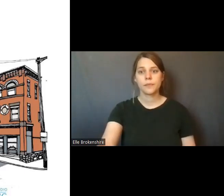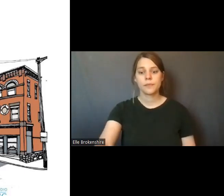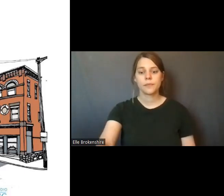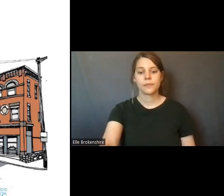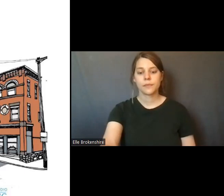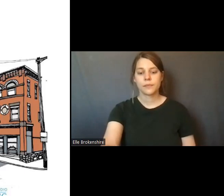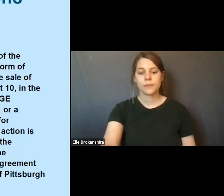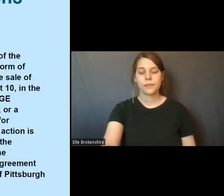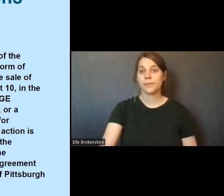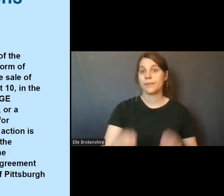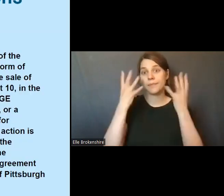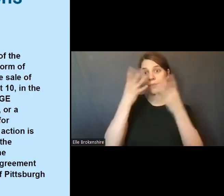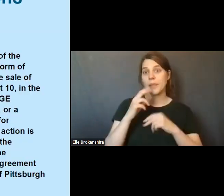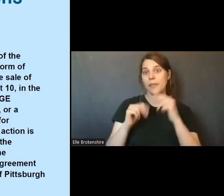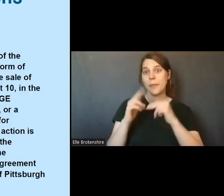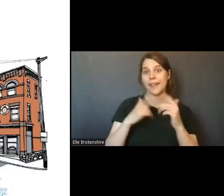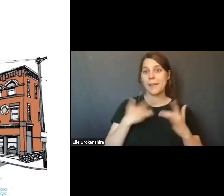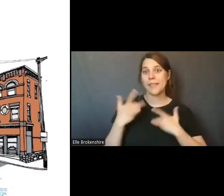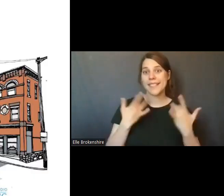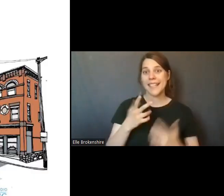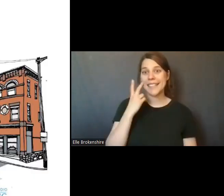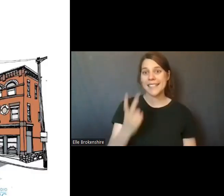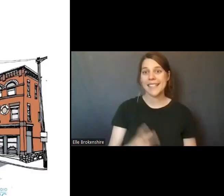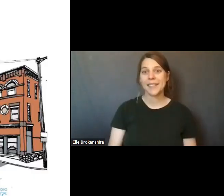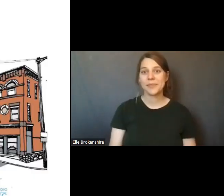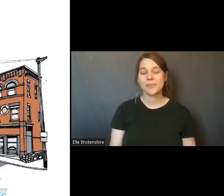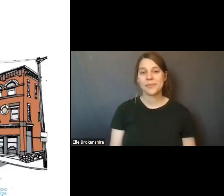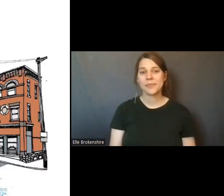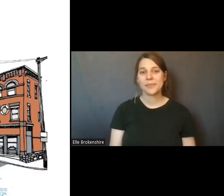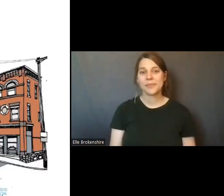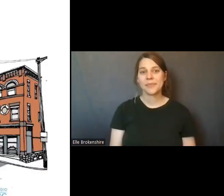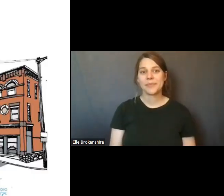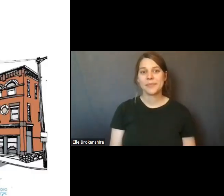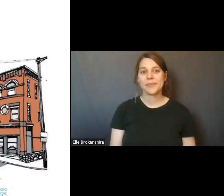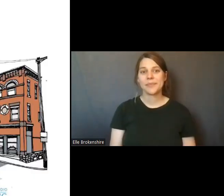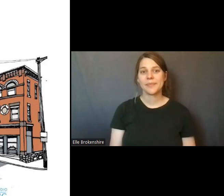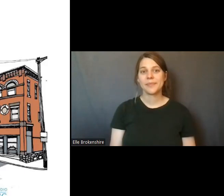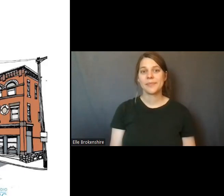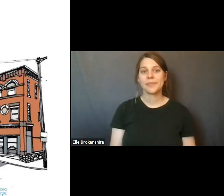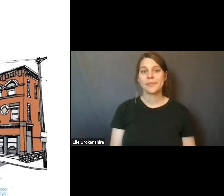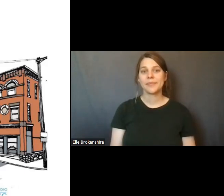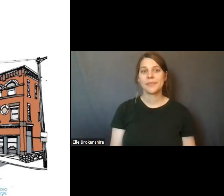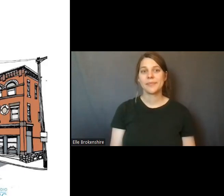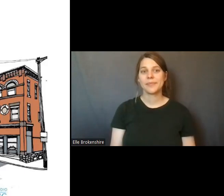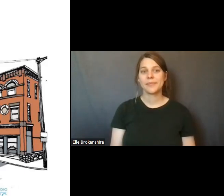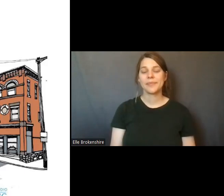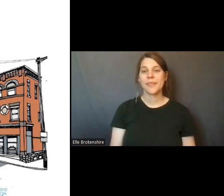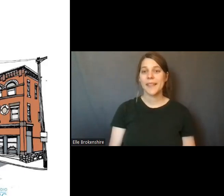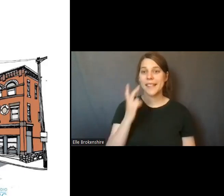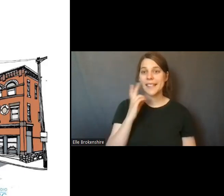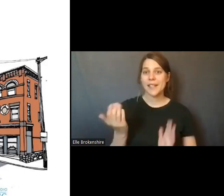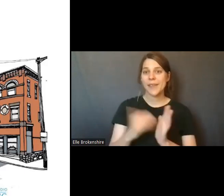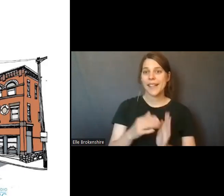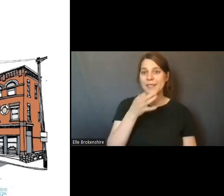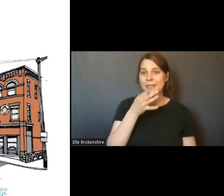It's a beautiful building, so I'm excited to see the project move forward. We'll see you back here again hopefully soon.